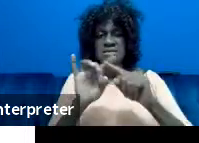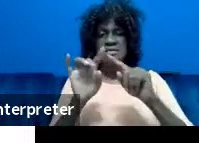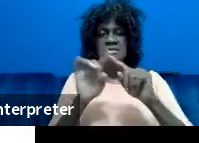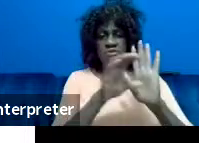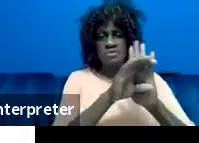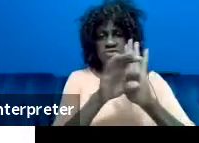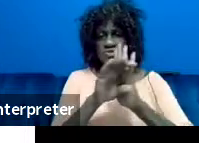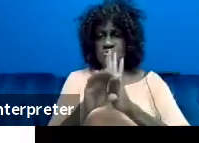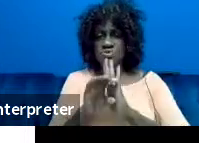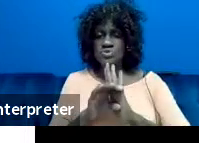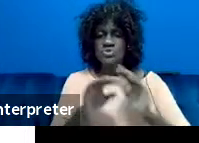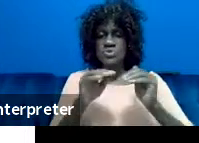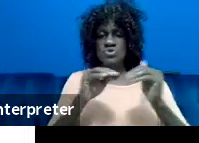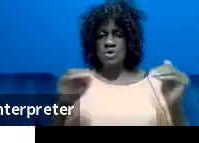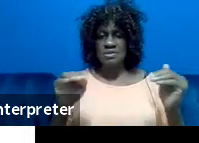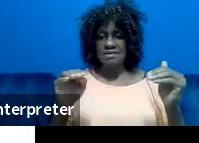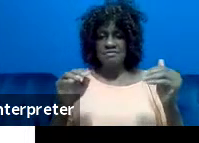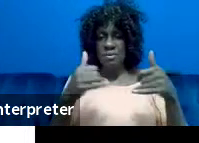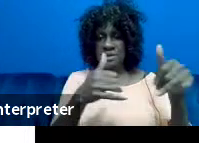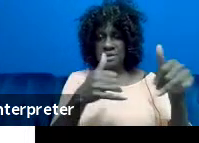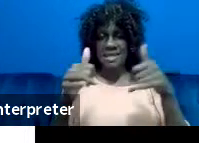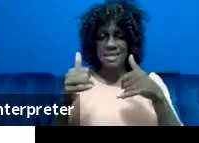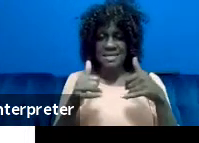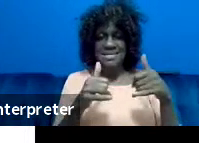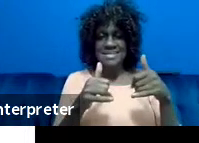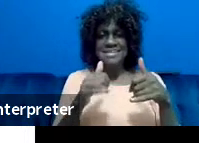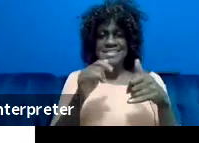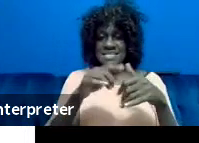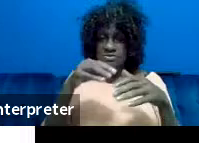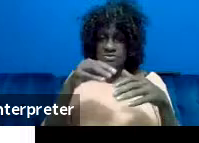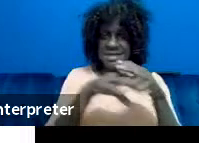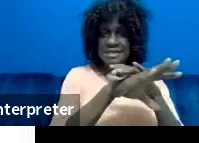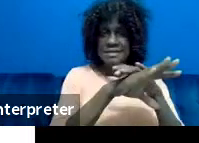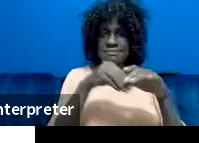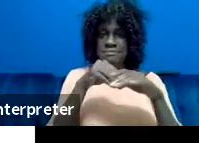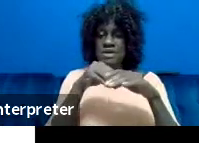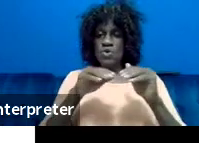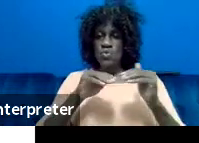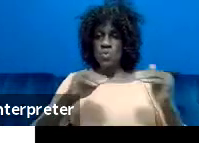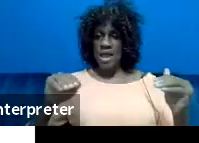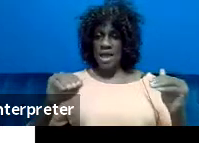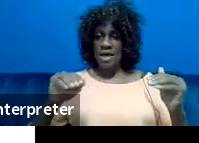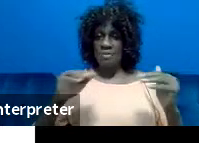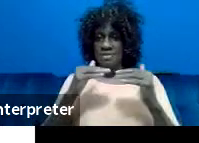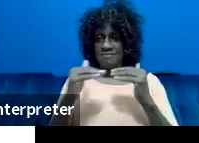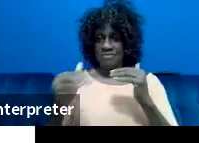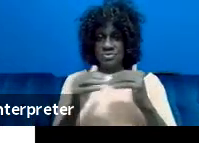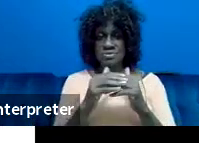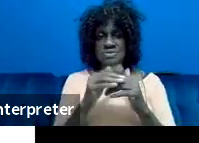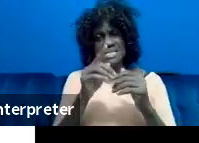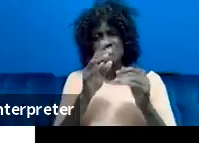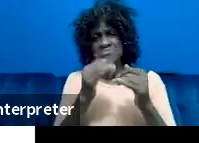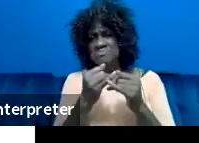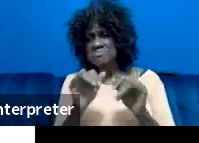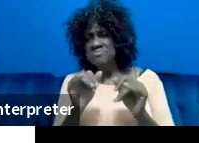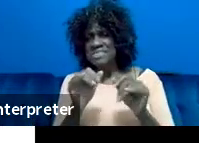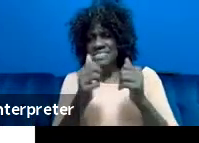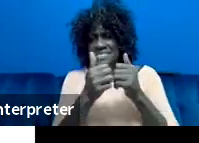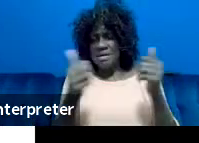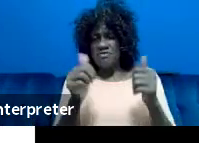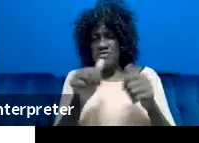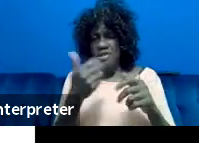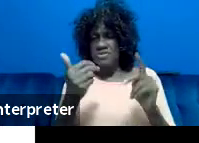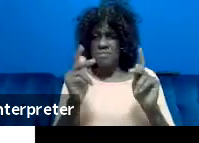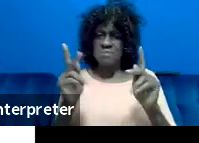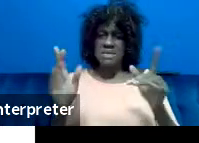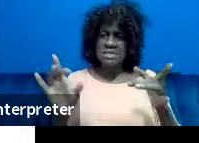play components, and those are approached and exited at ground level. So they're typically independent of other things. They might be